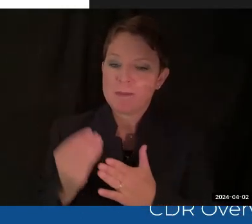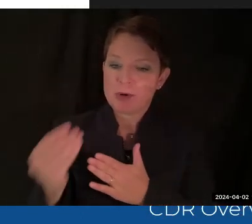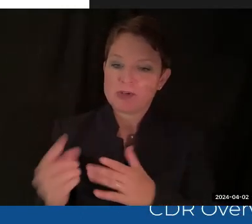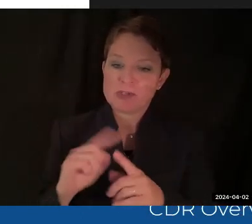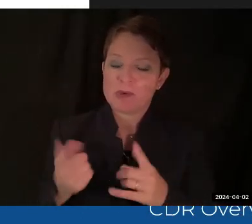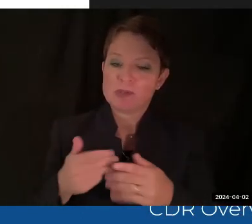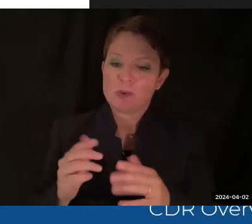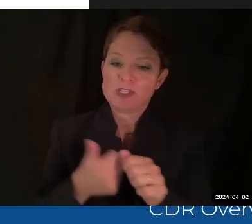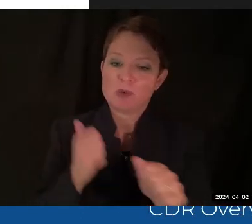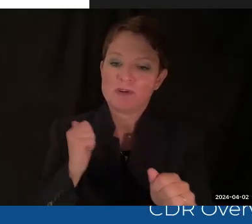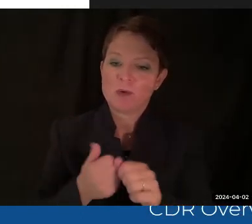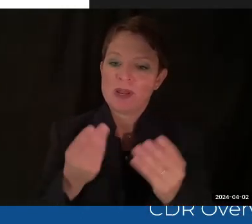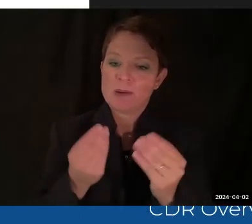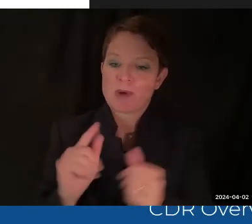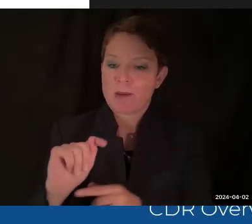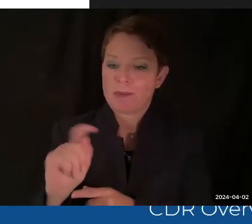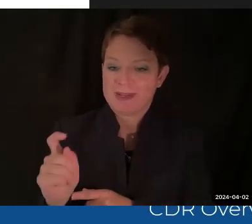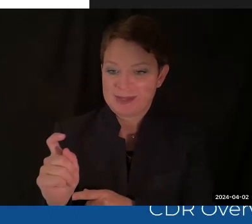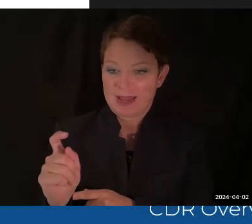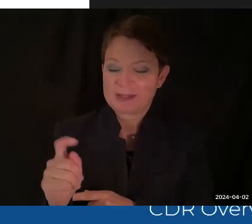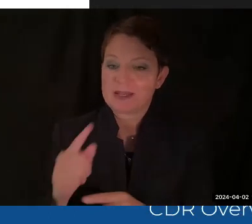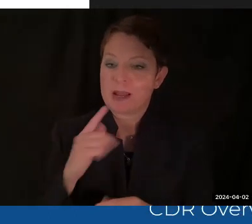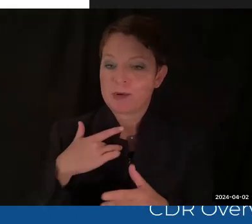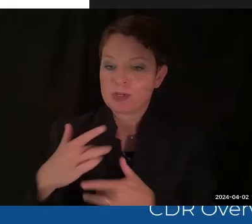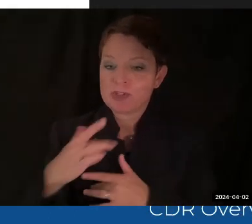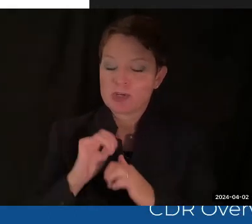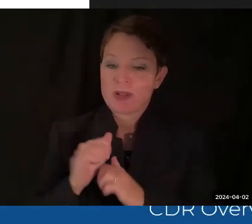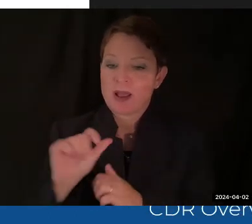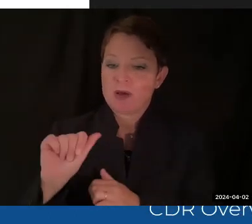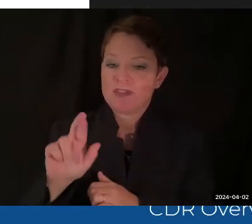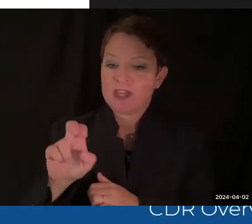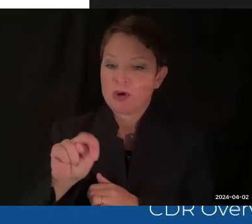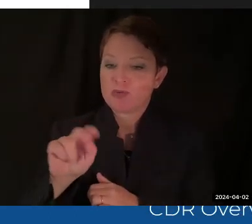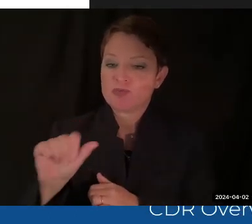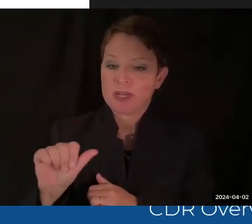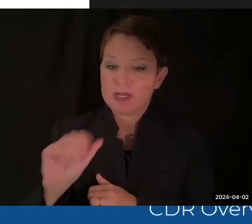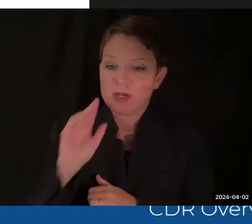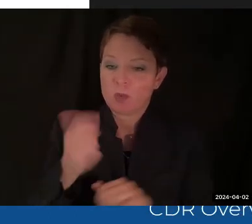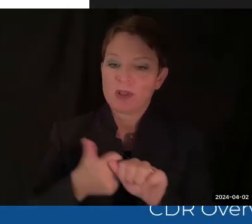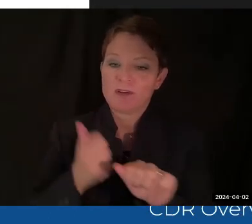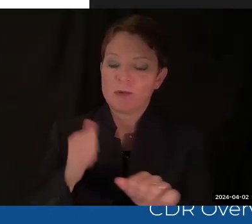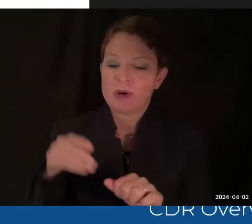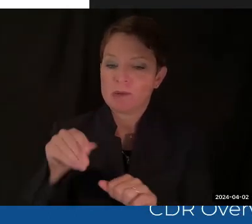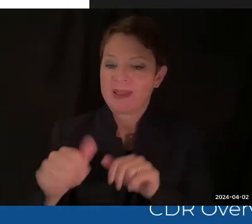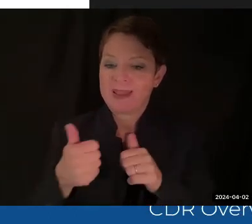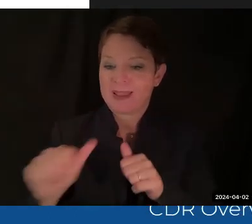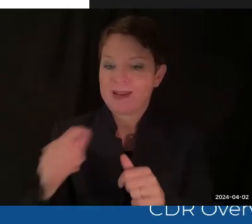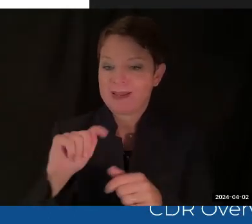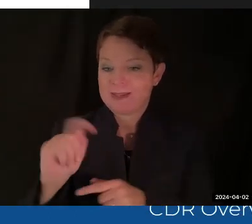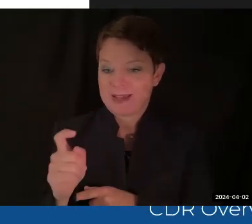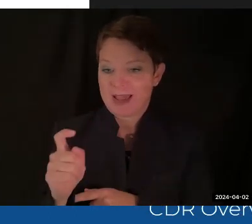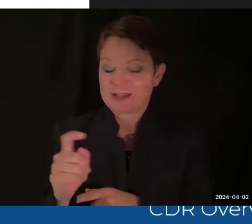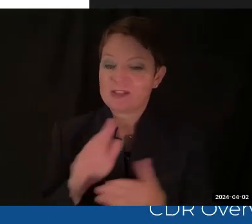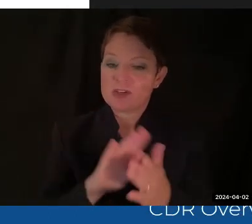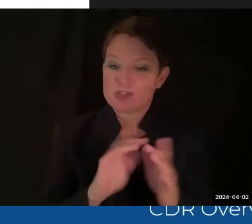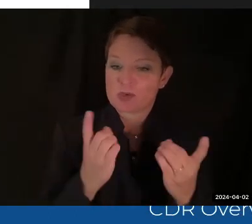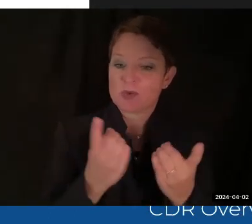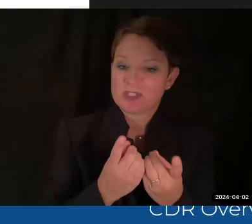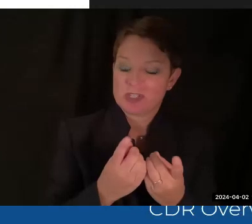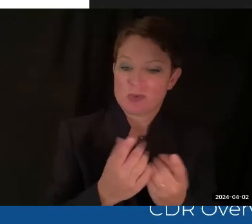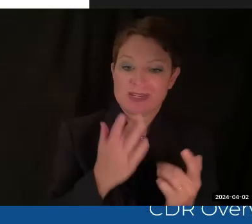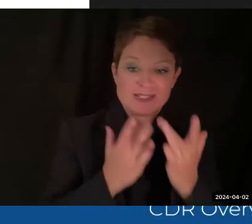avoiding property taxes. And I'm just extremely concerned about how the arena will avoid paying any property taxes that the school district like